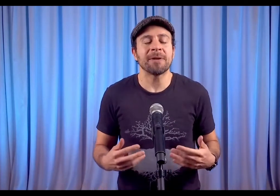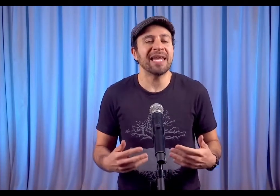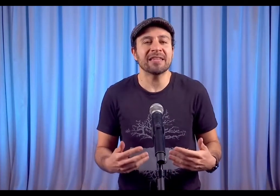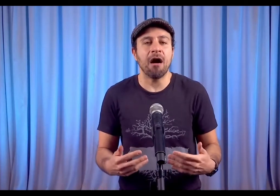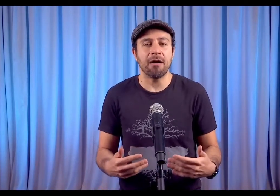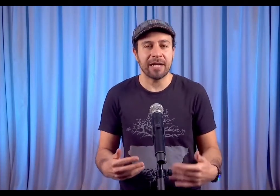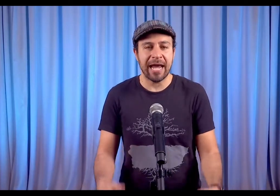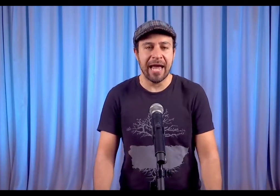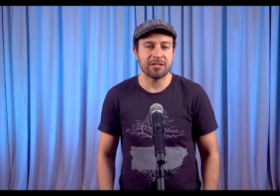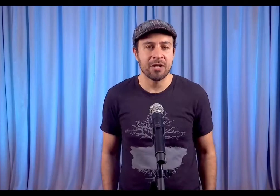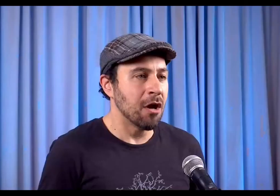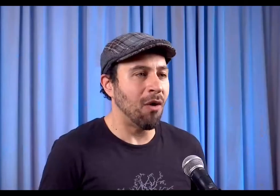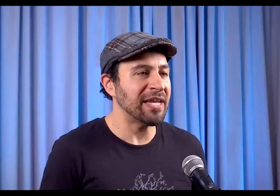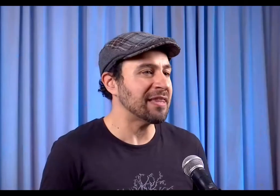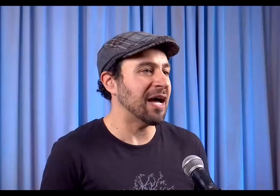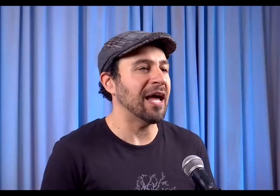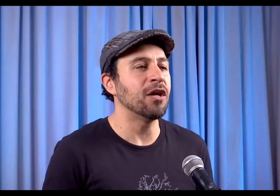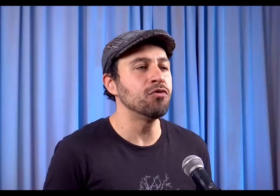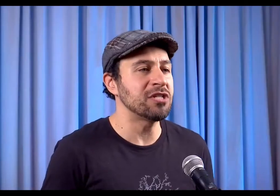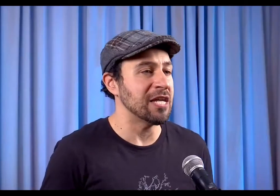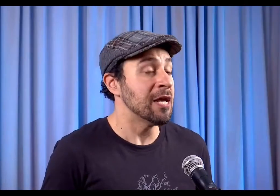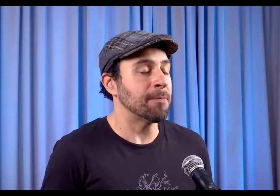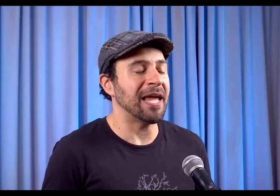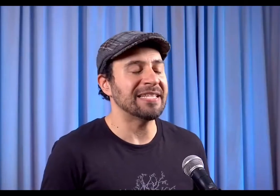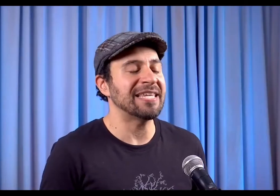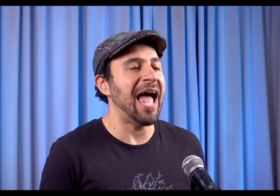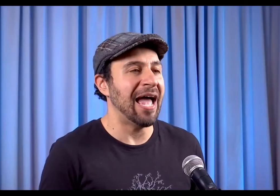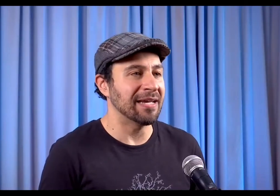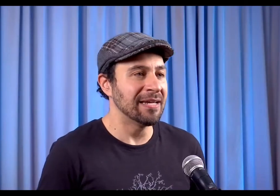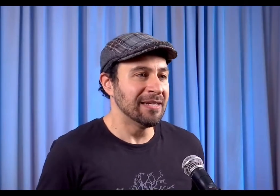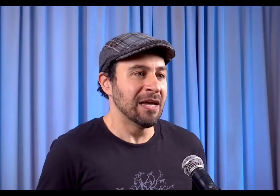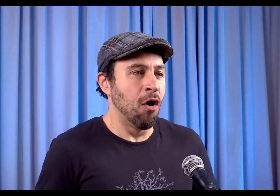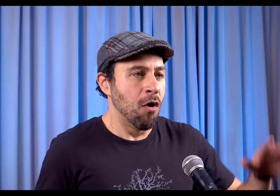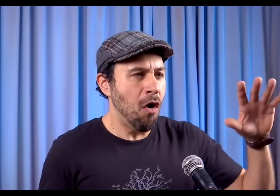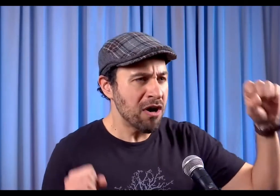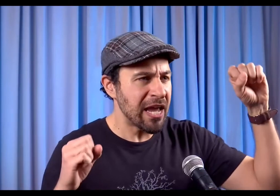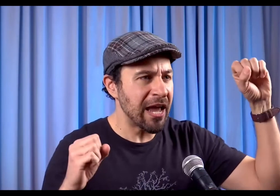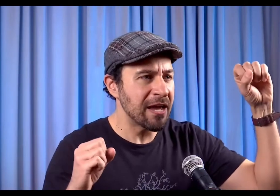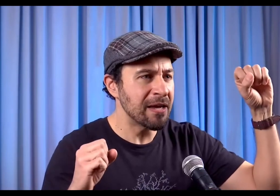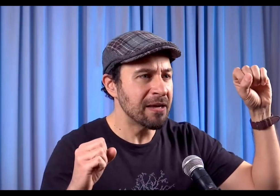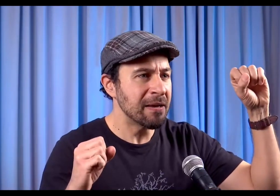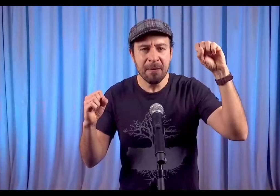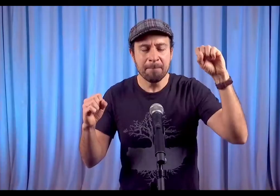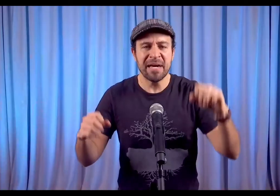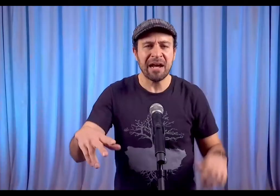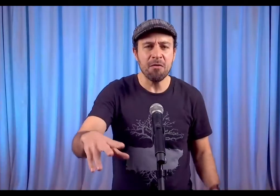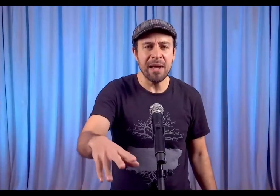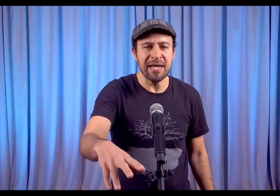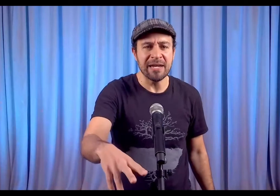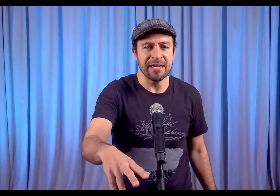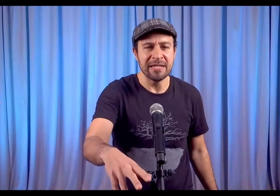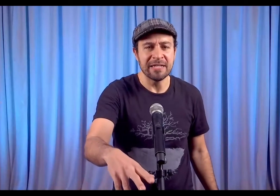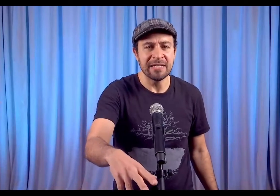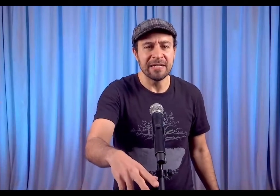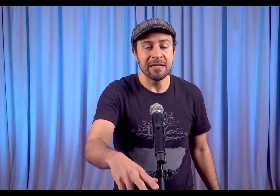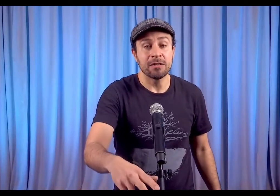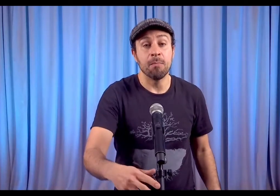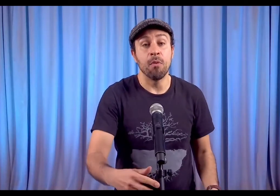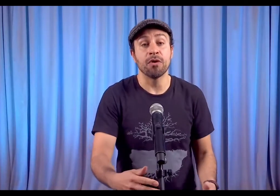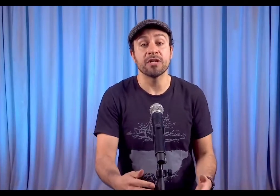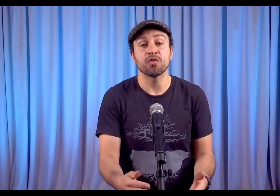George playing the art of catch, Juanita and Lucy playing tag. Oye, ven a